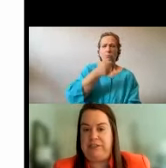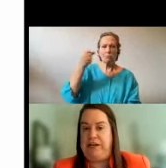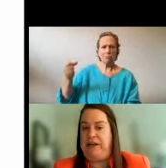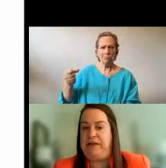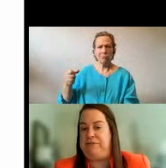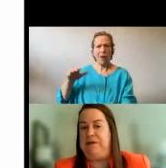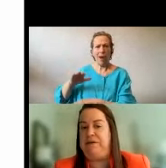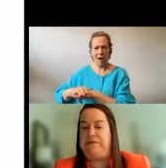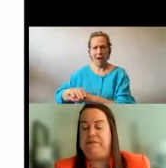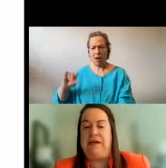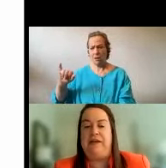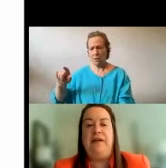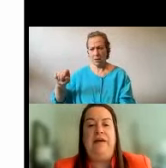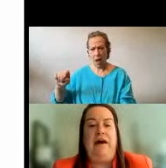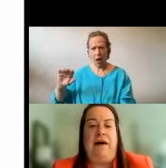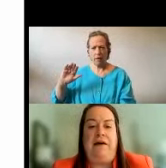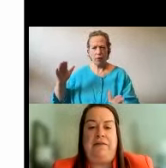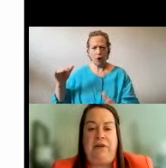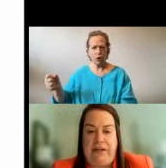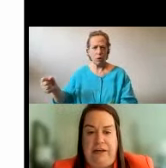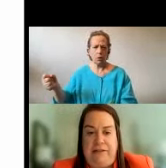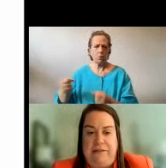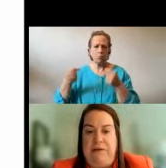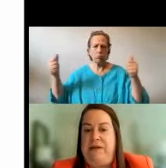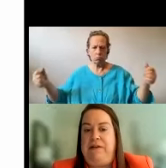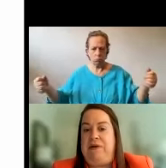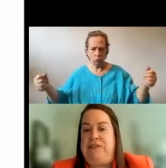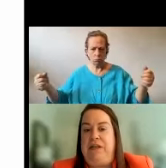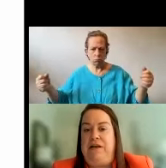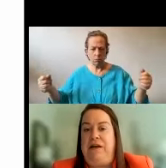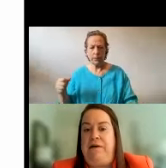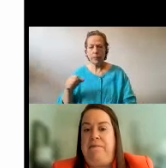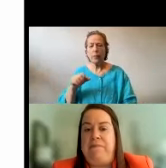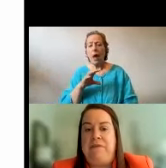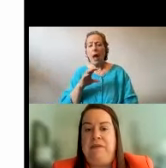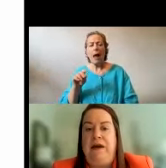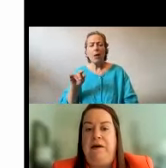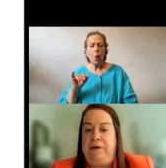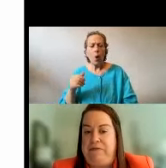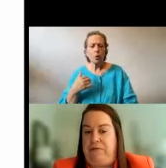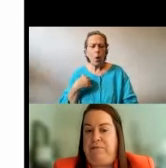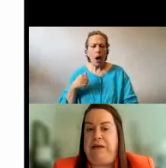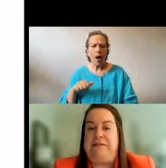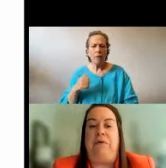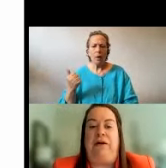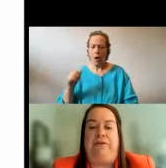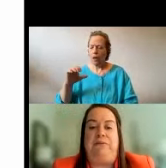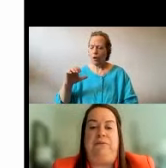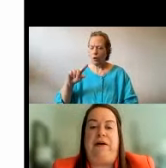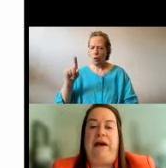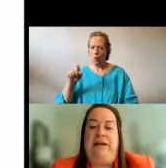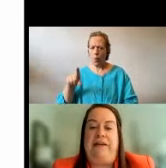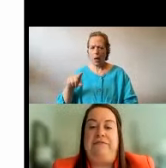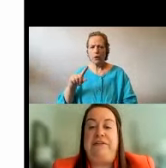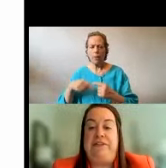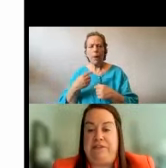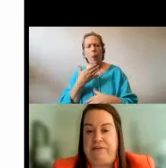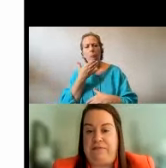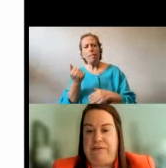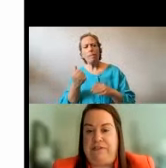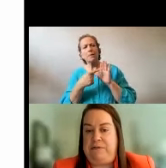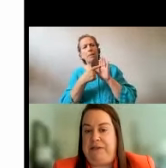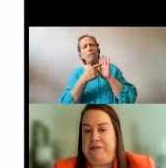external location. And I'll just reference that Claudia has submitted a question about sort of the best model to provide an